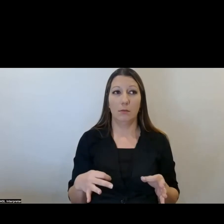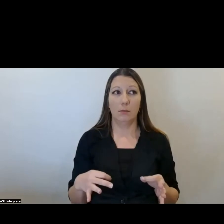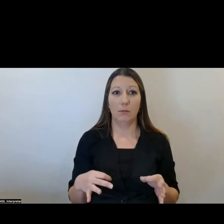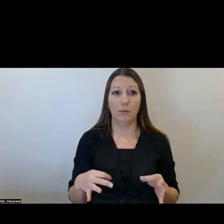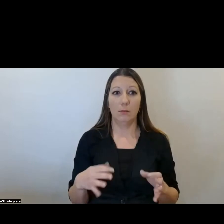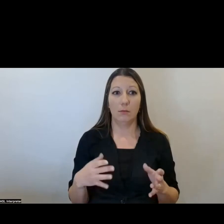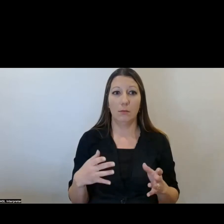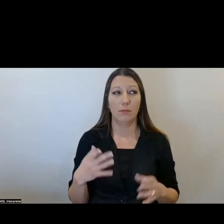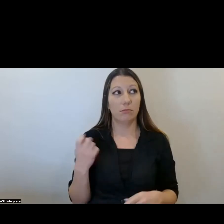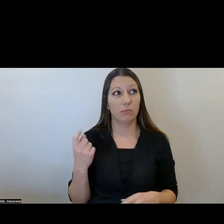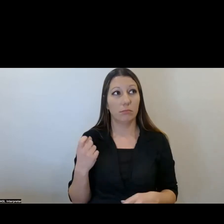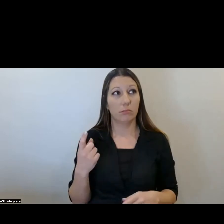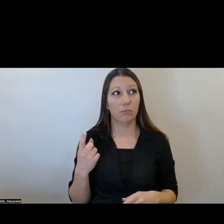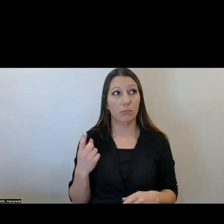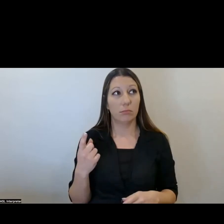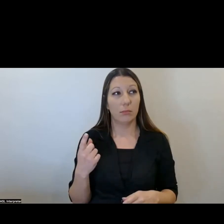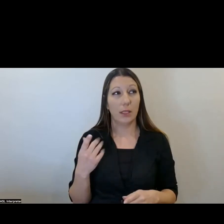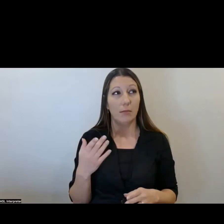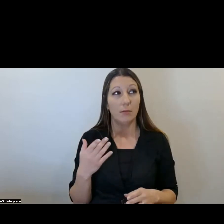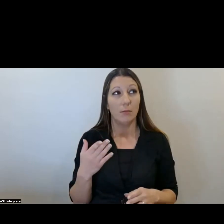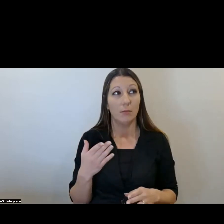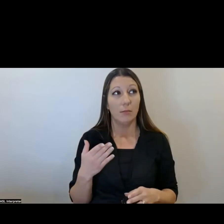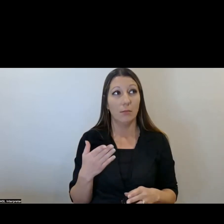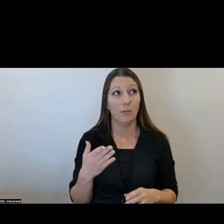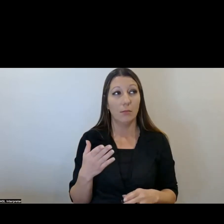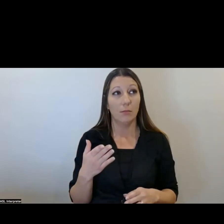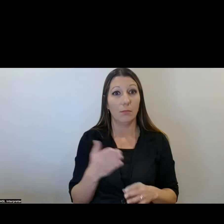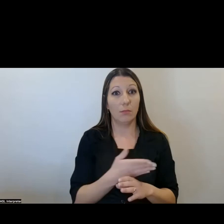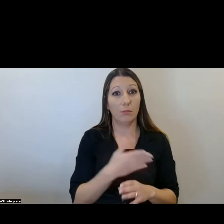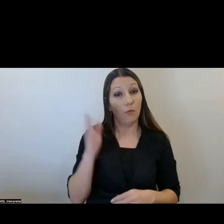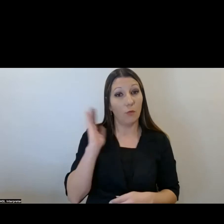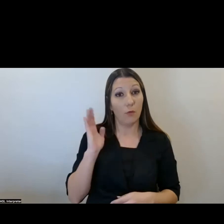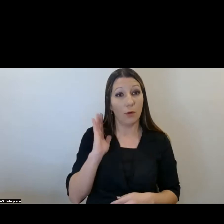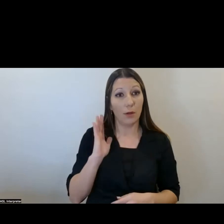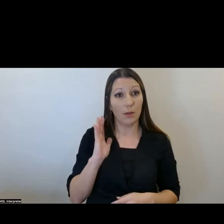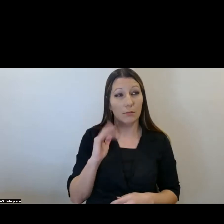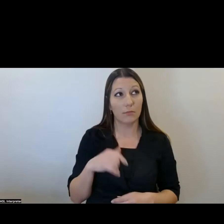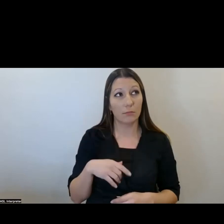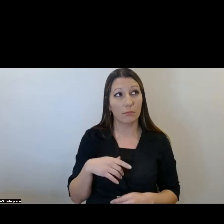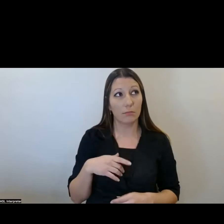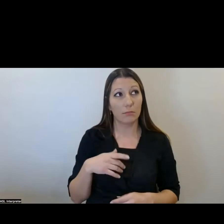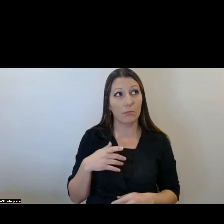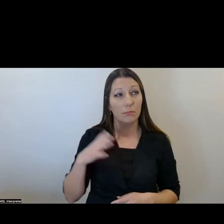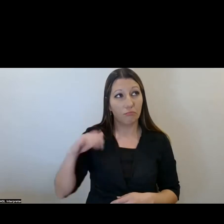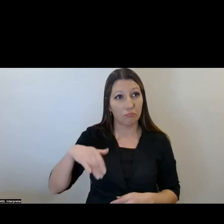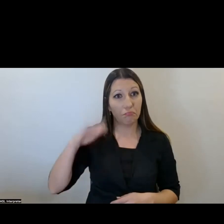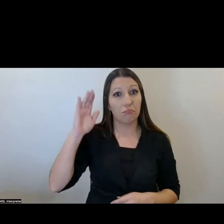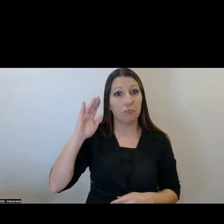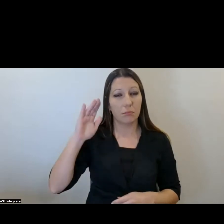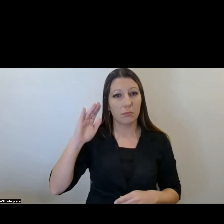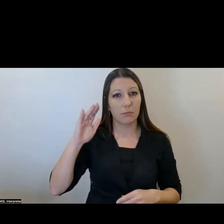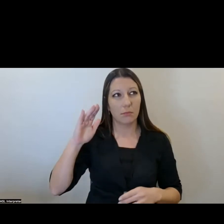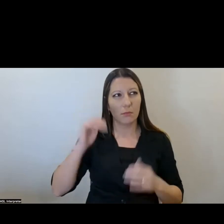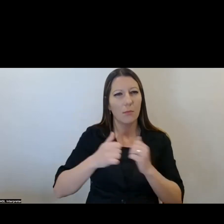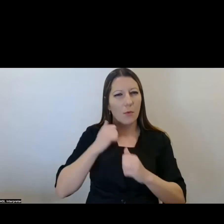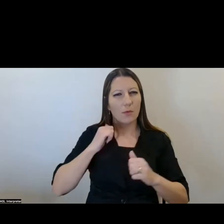I'm someone who has interacted for most of my adult life with